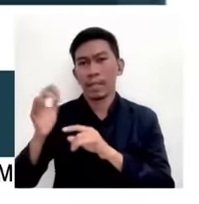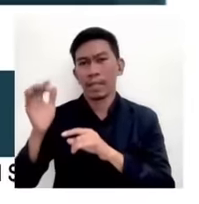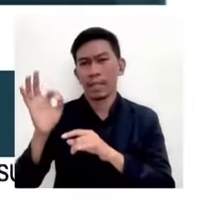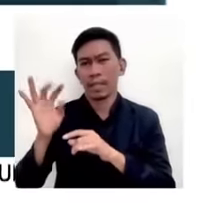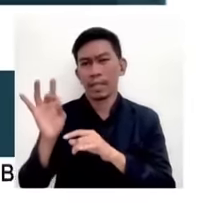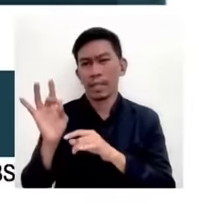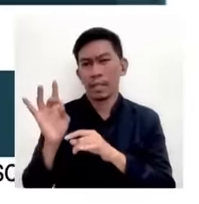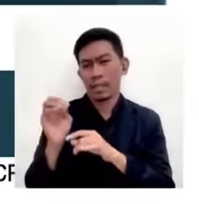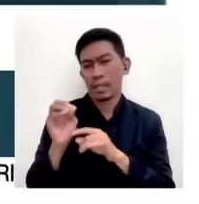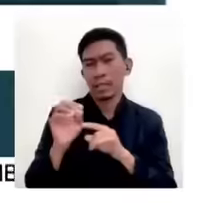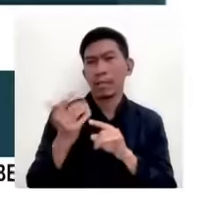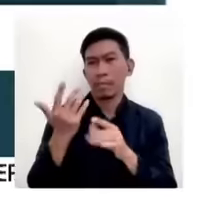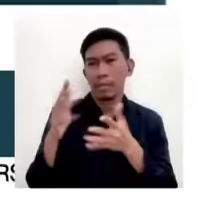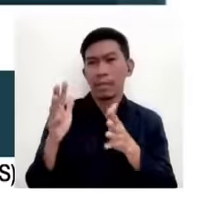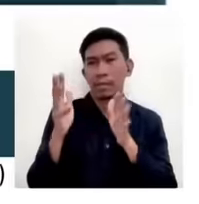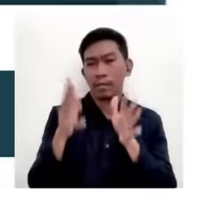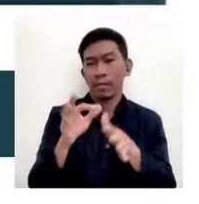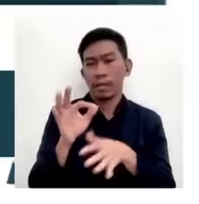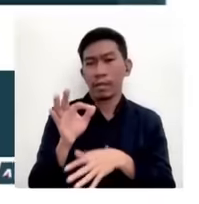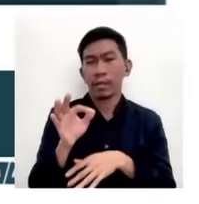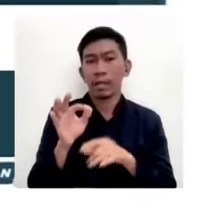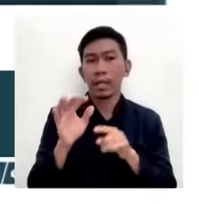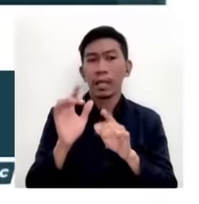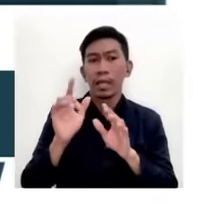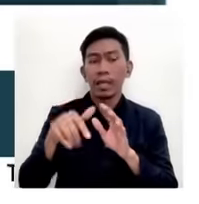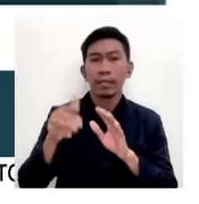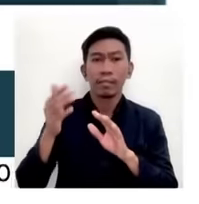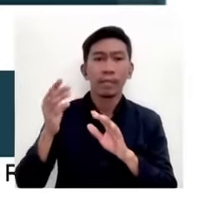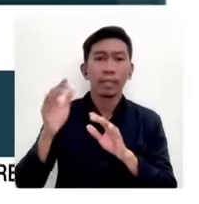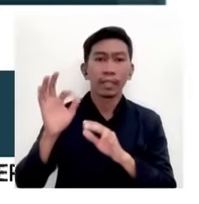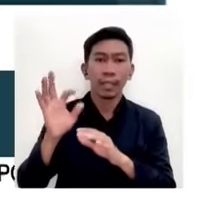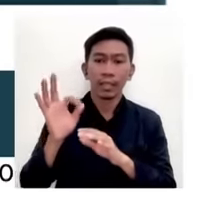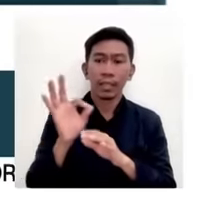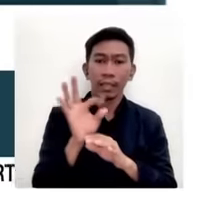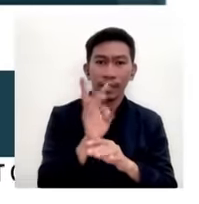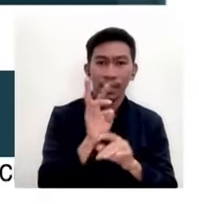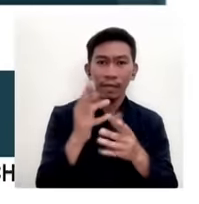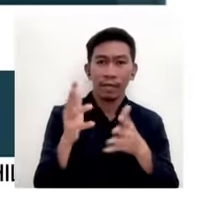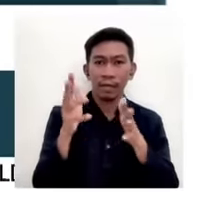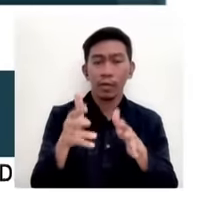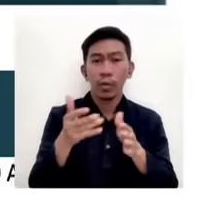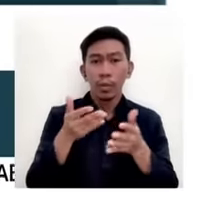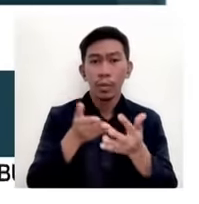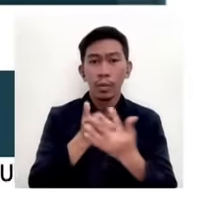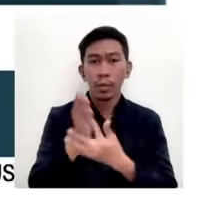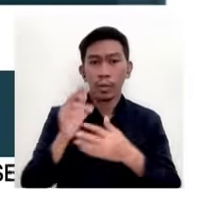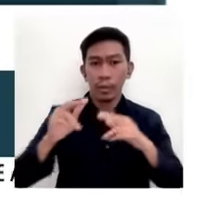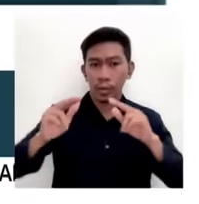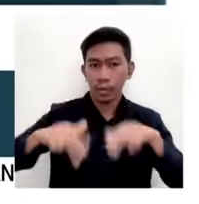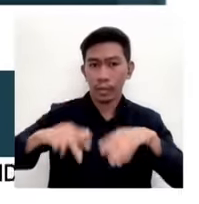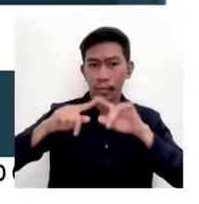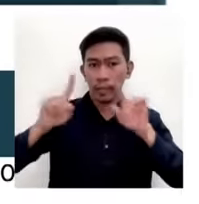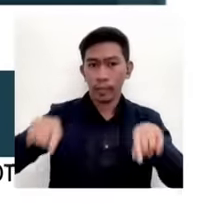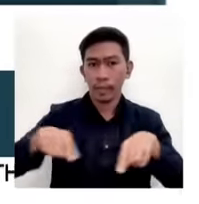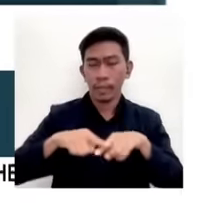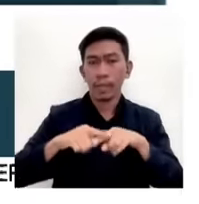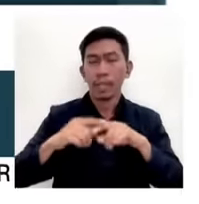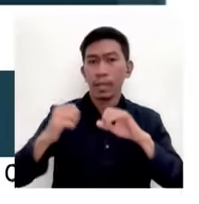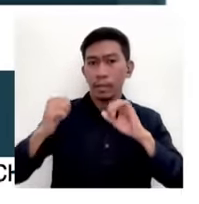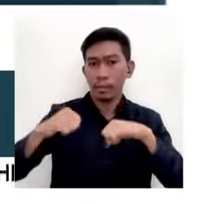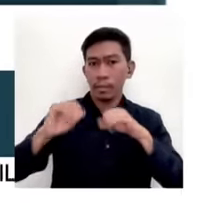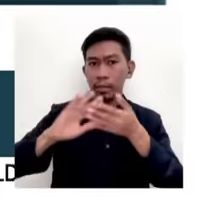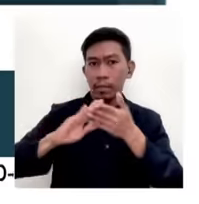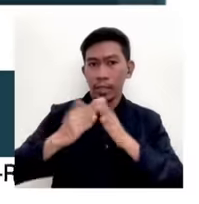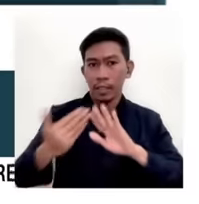and completely declared against it in 1996 through the signing of the 1996 Final Peace Agreement.